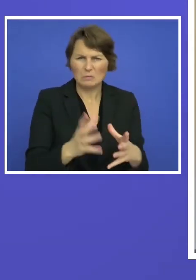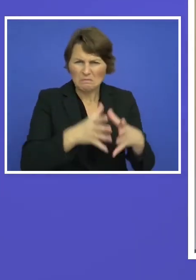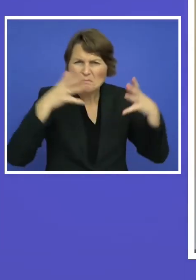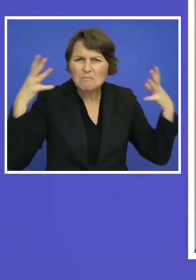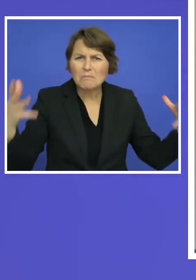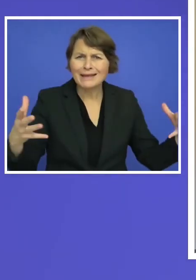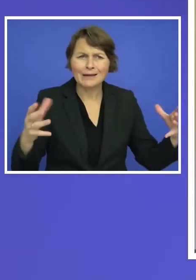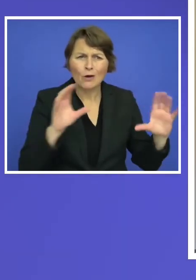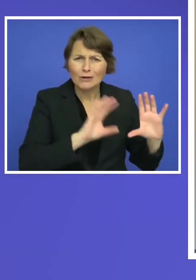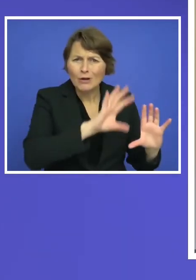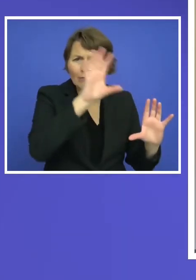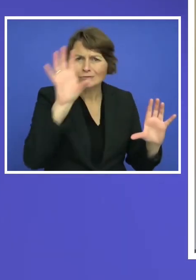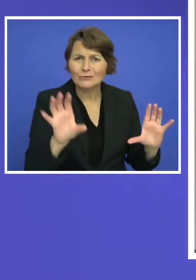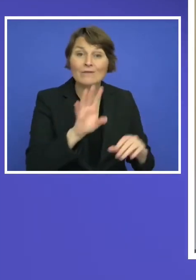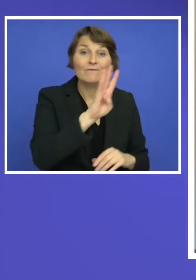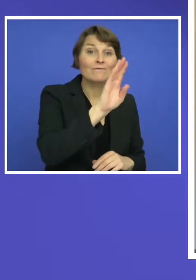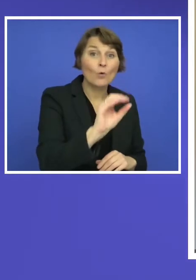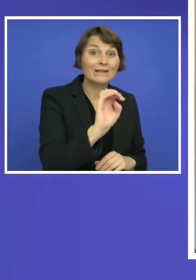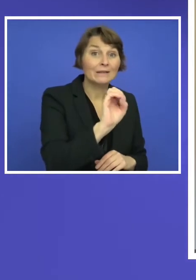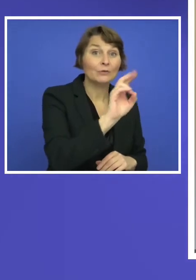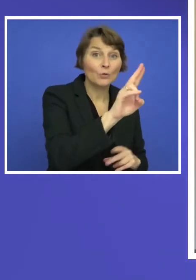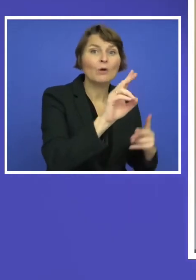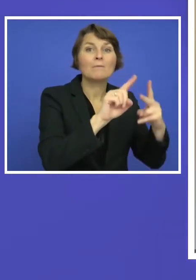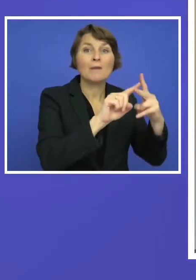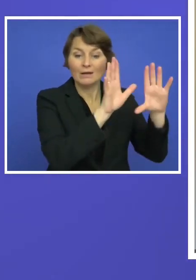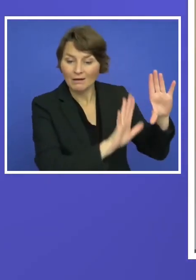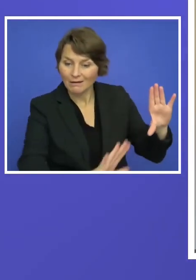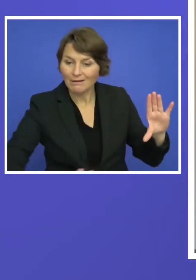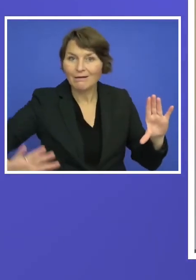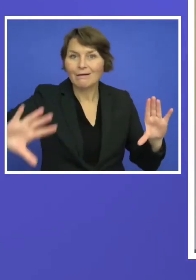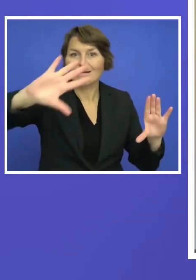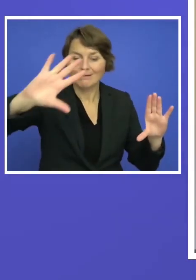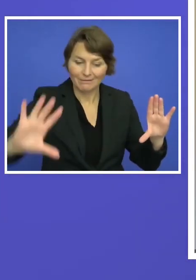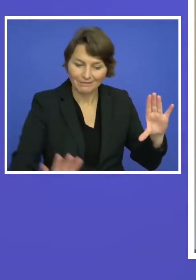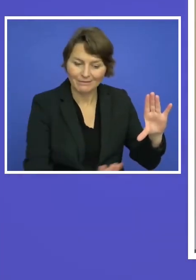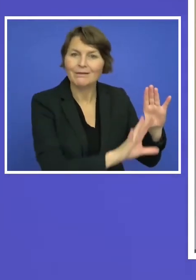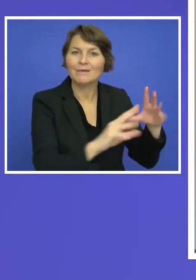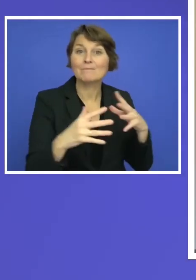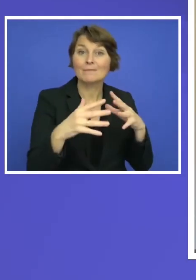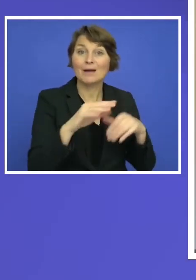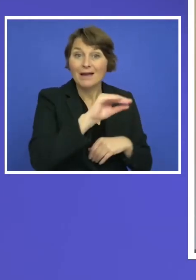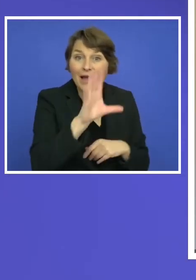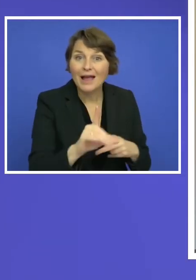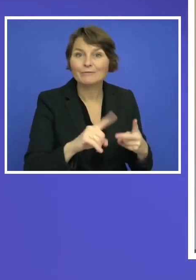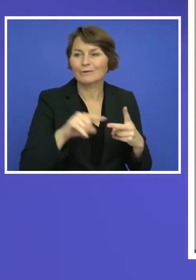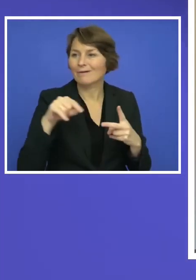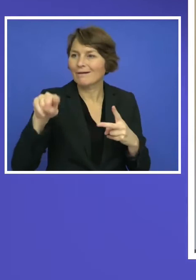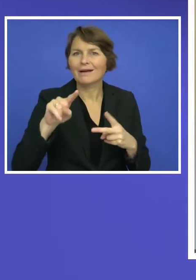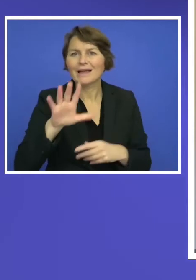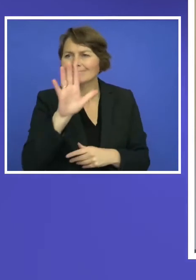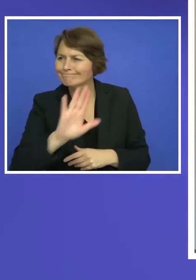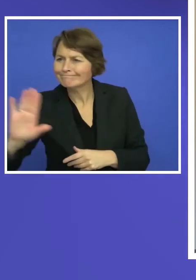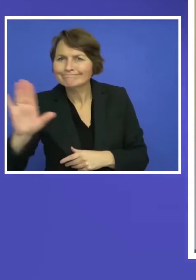North African, Middle East and Balkany countries sitting in one board and deciding about what's